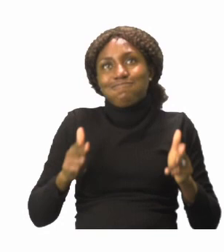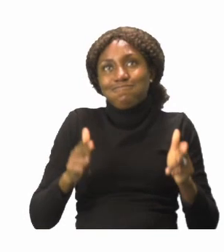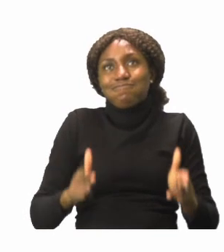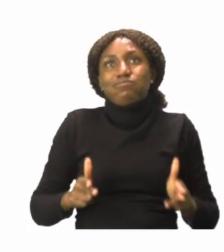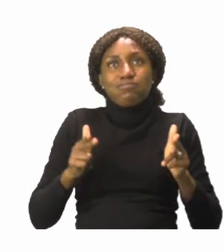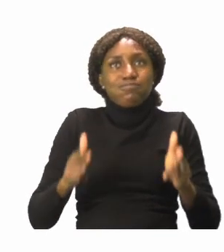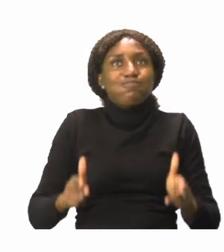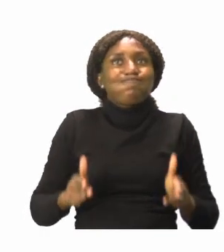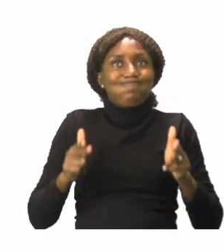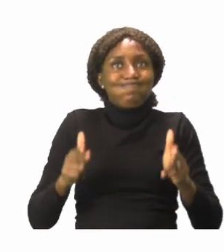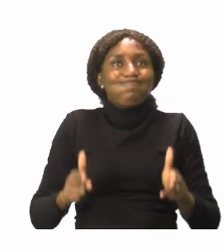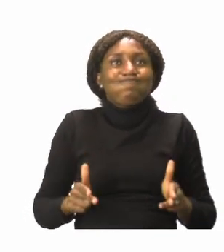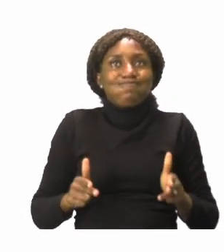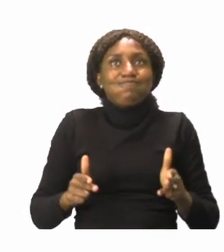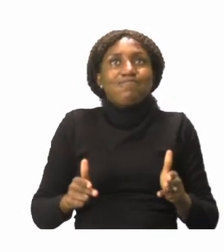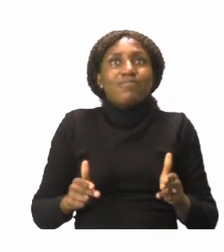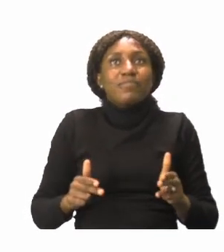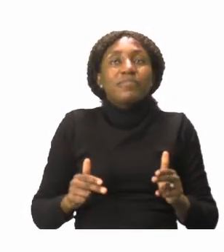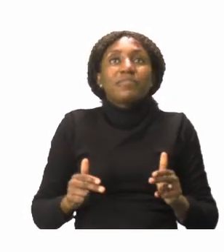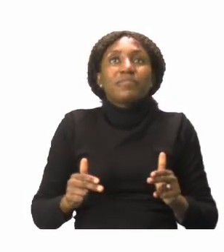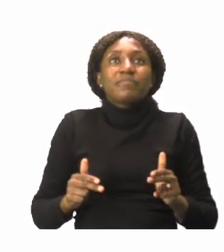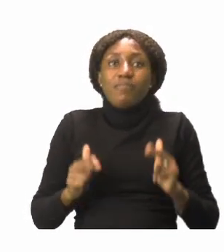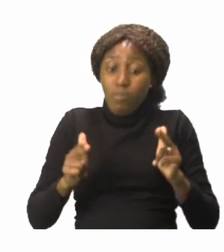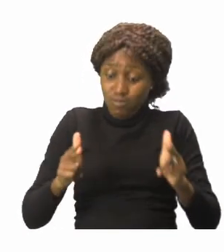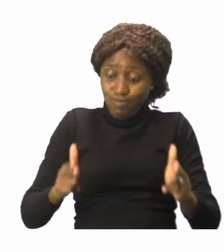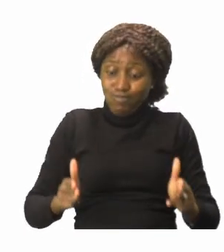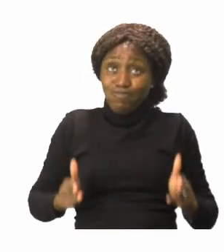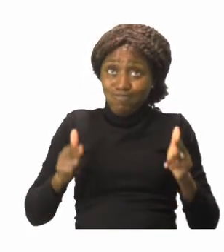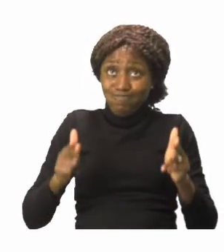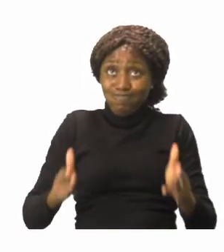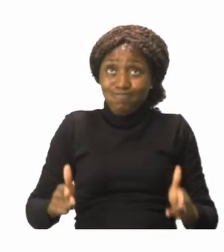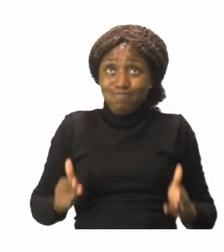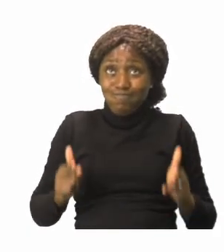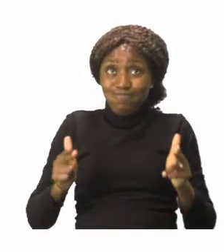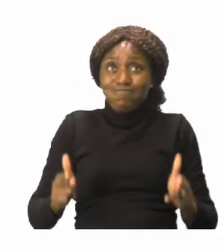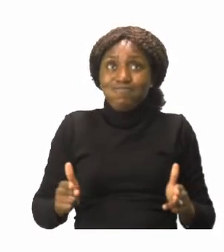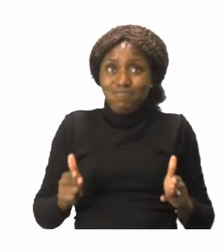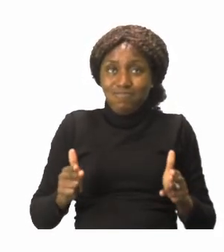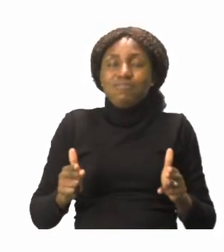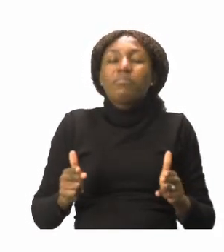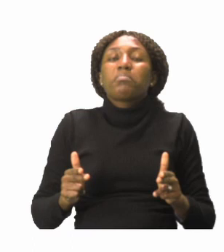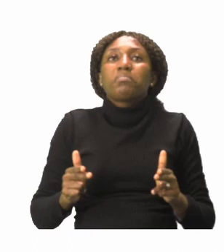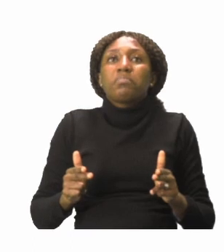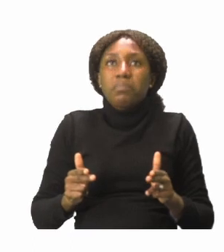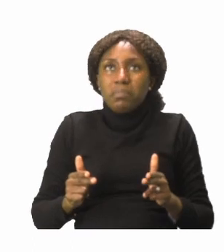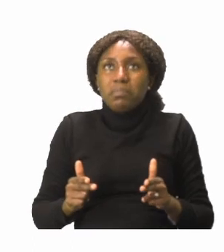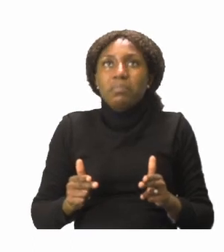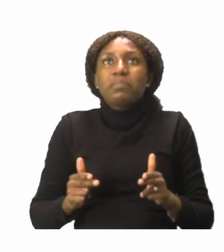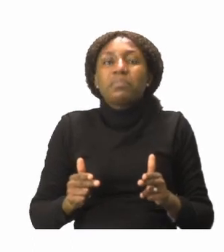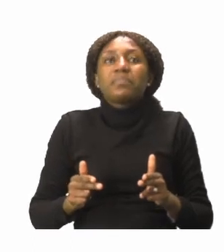train. Everyone, let's say train.